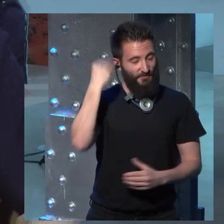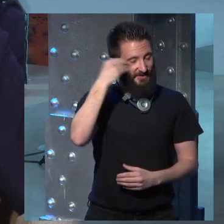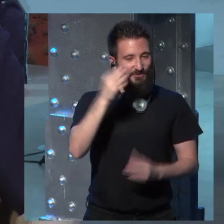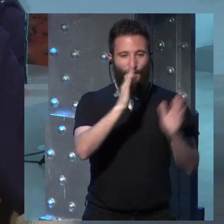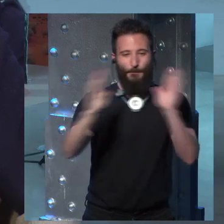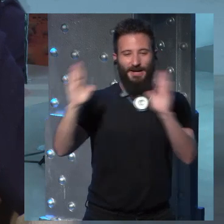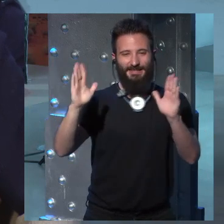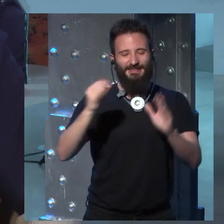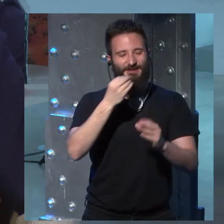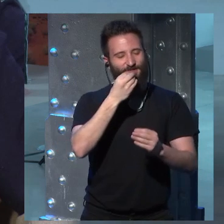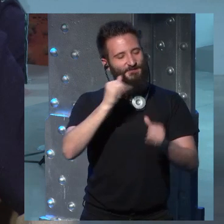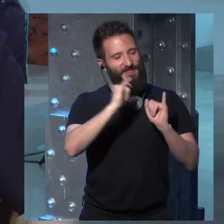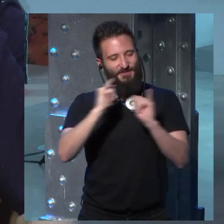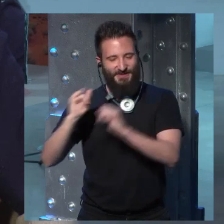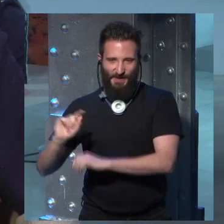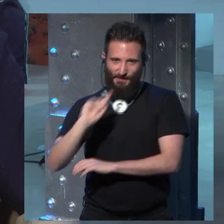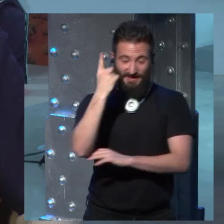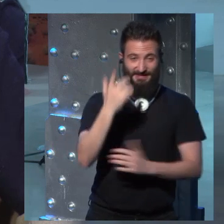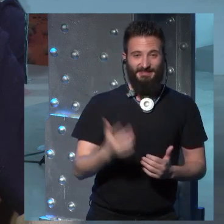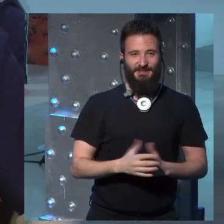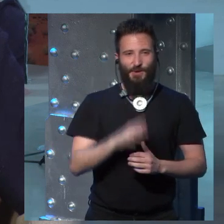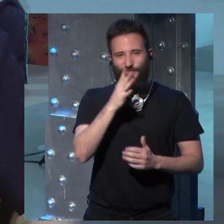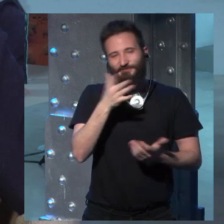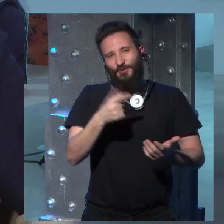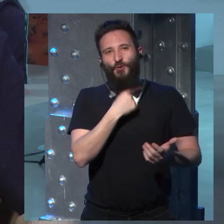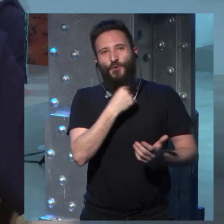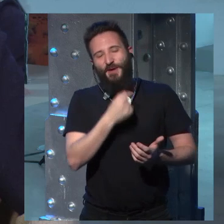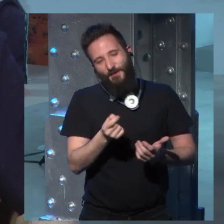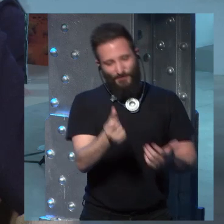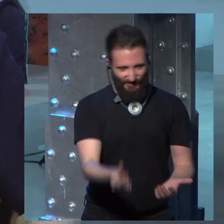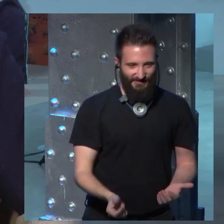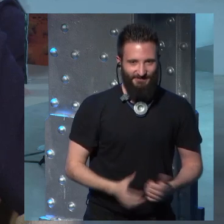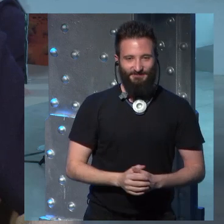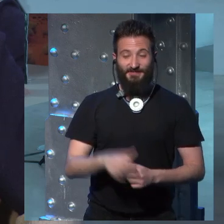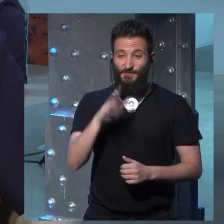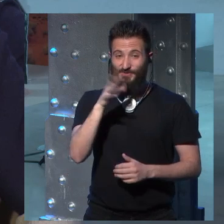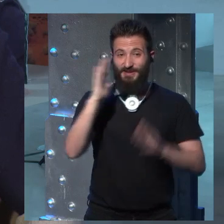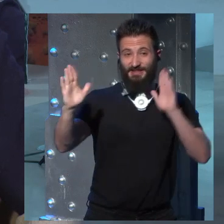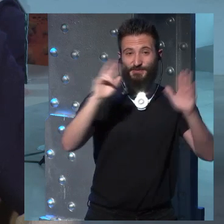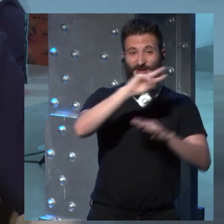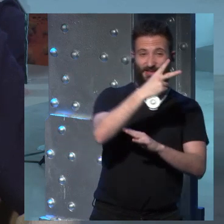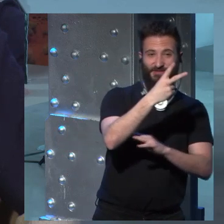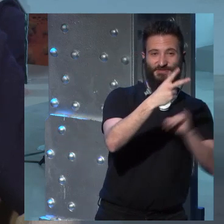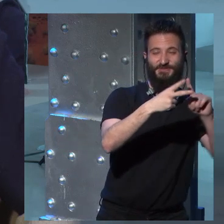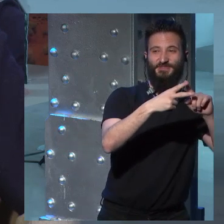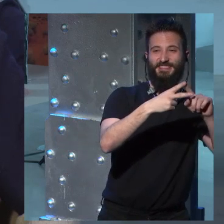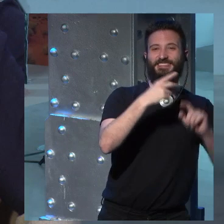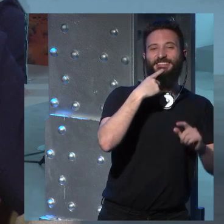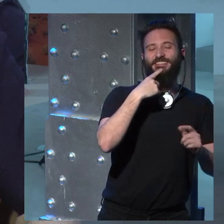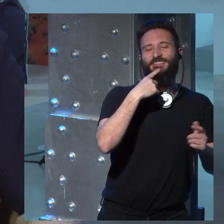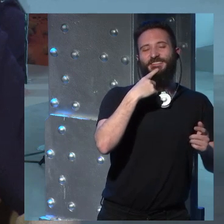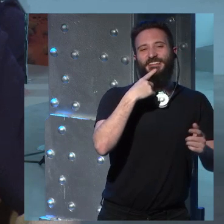comedy in the second half of the season when my character needs to make money, and he comes up with some